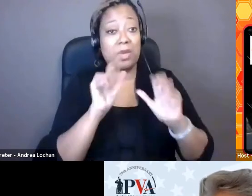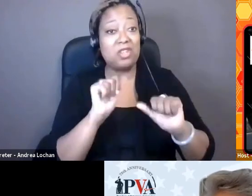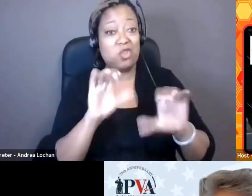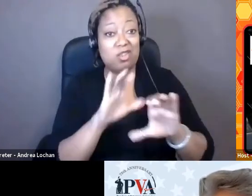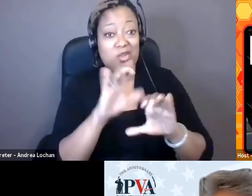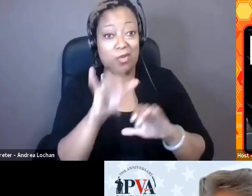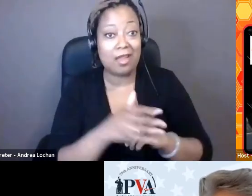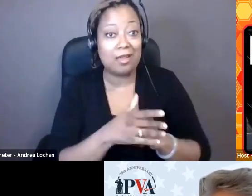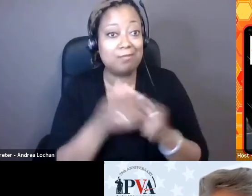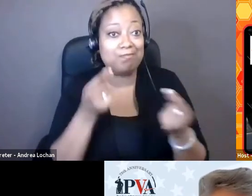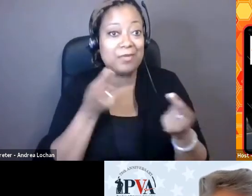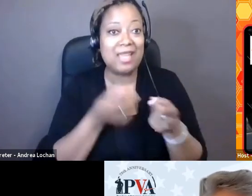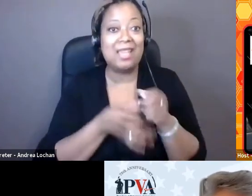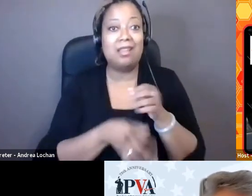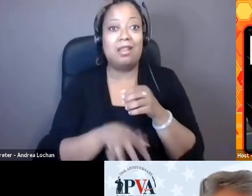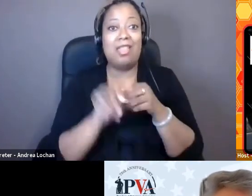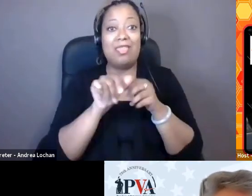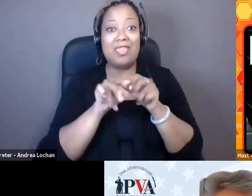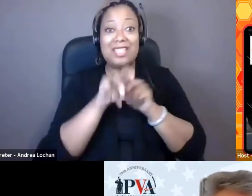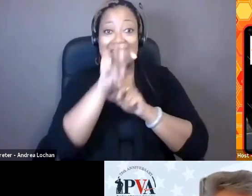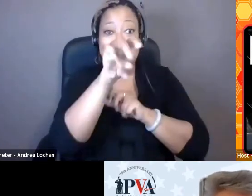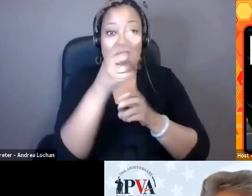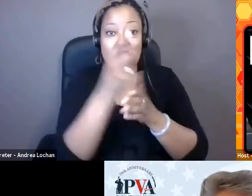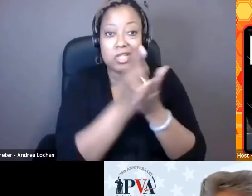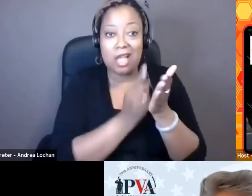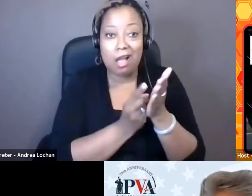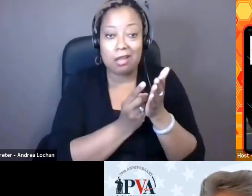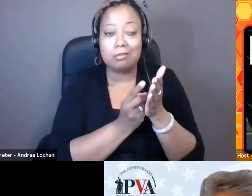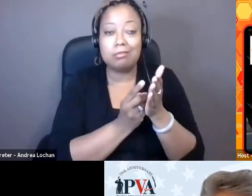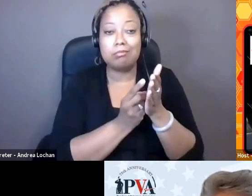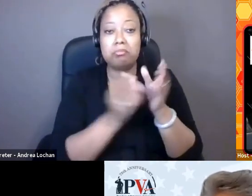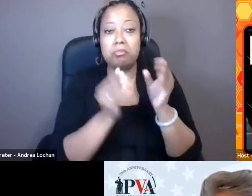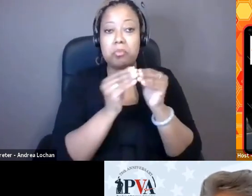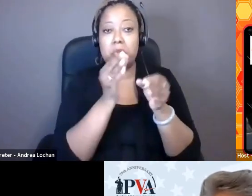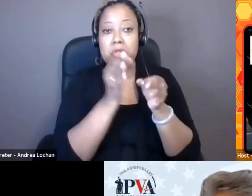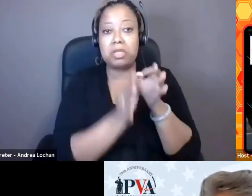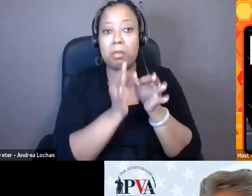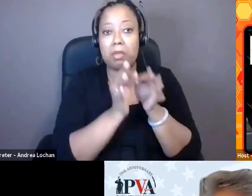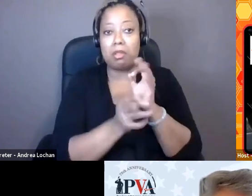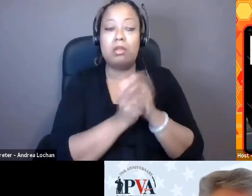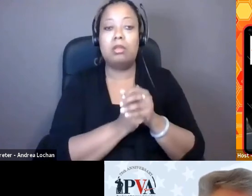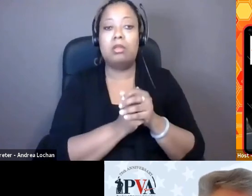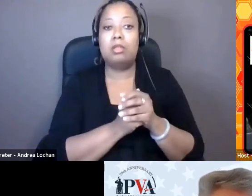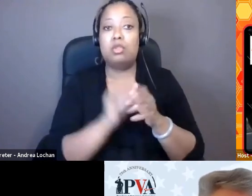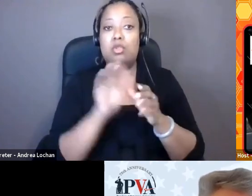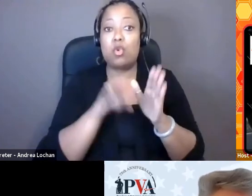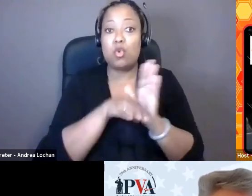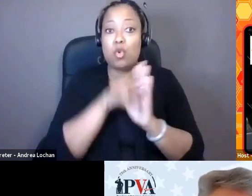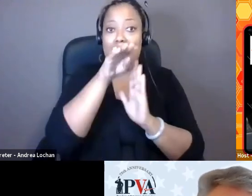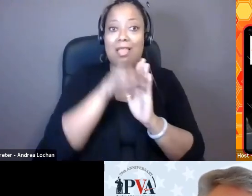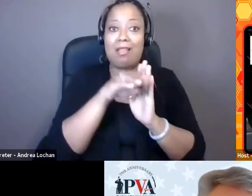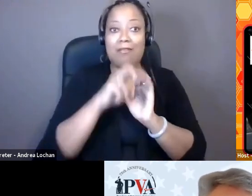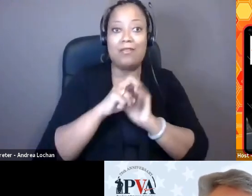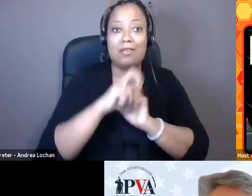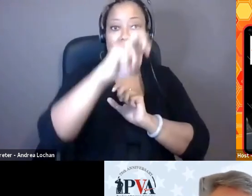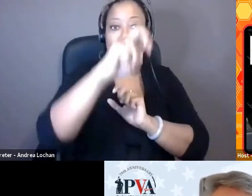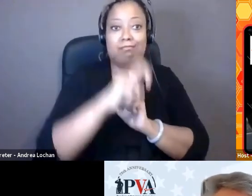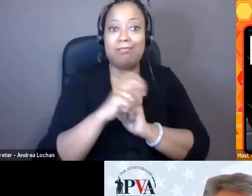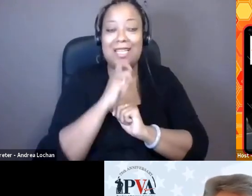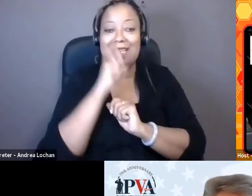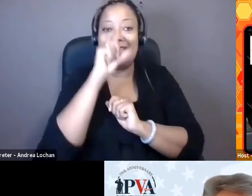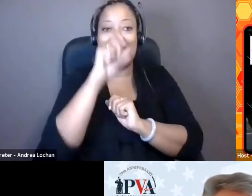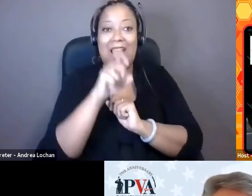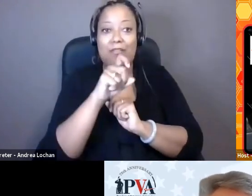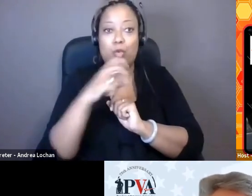simplifying the stair design, so that a lift, either a chair lift or a platform lift, don't have to